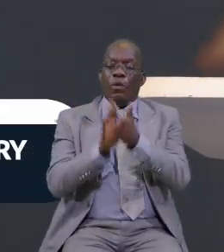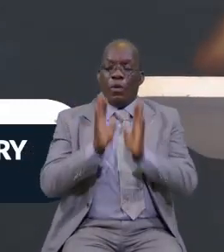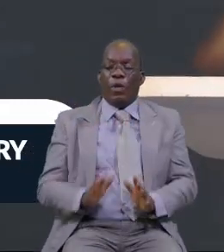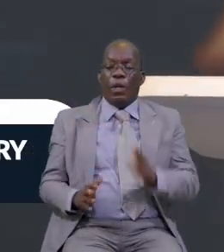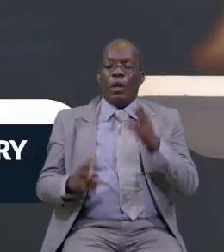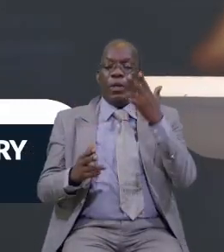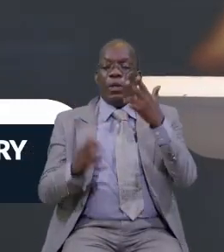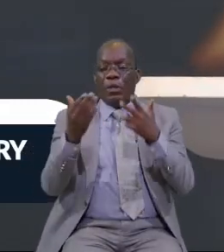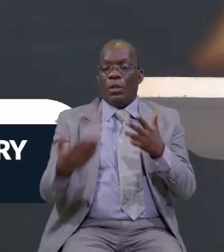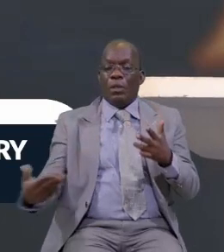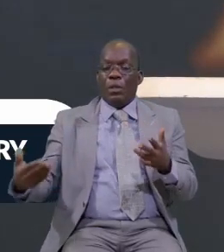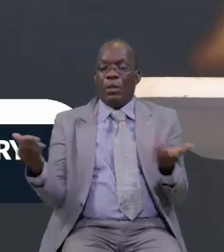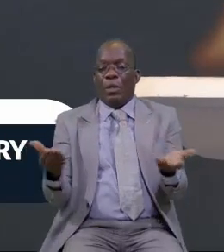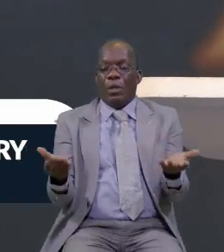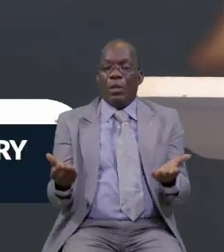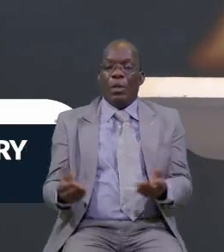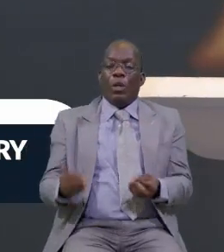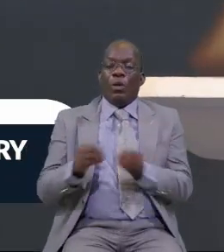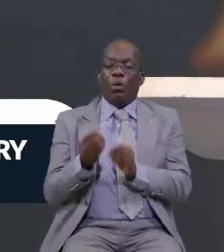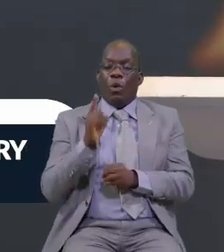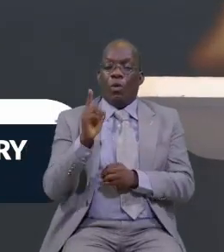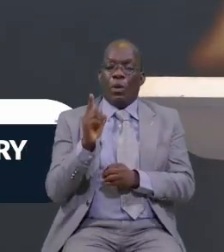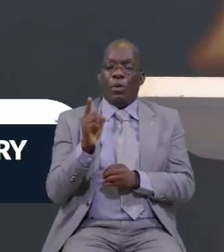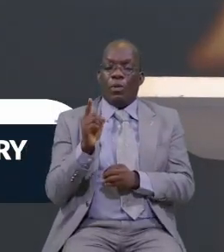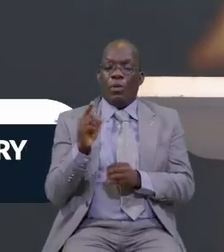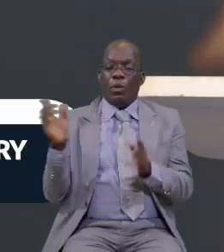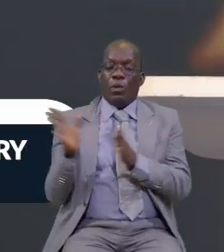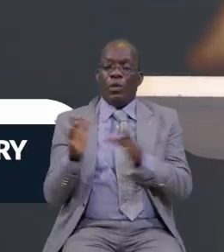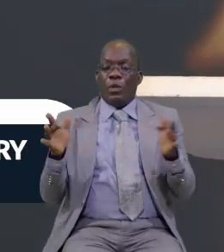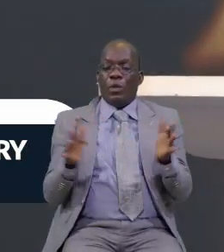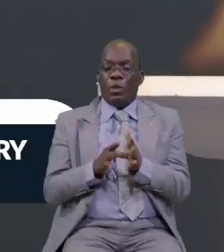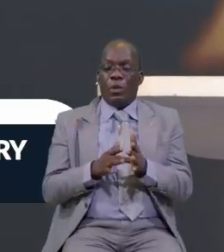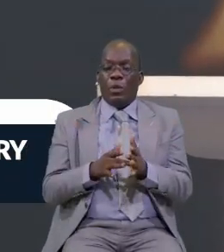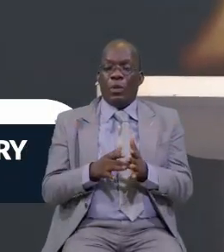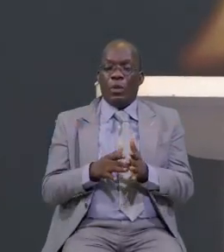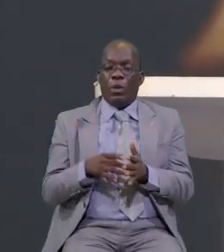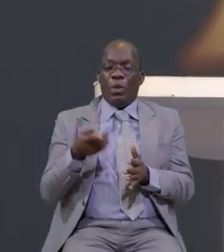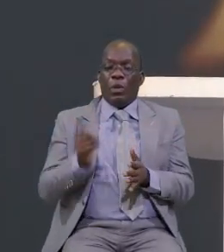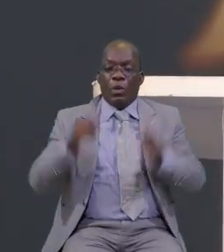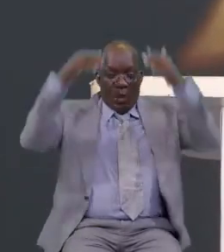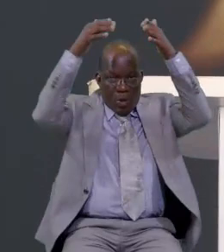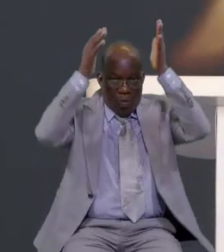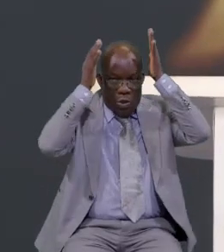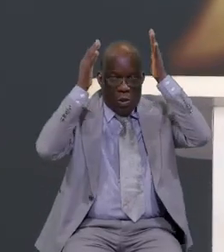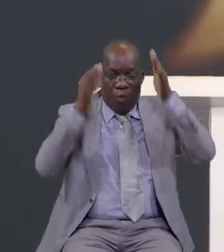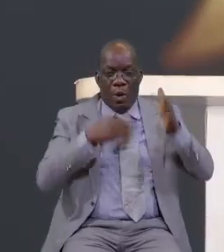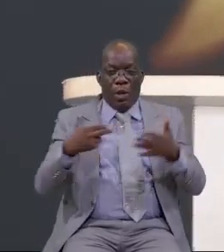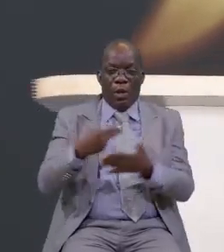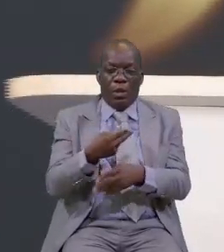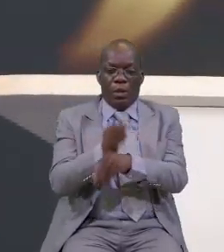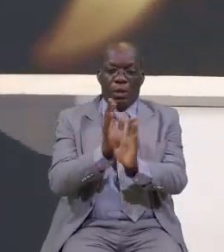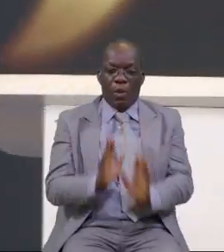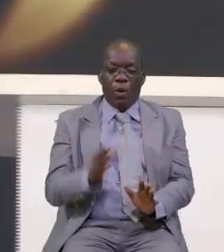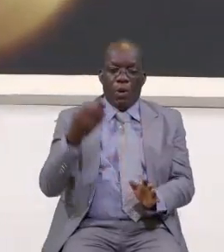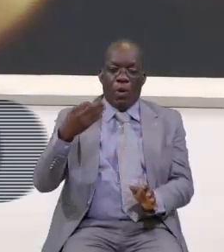at. Number one, Jesus, the bishop and the shepherd of our soul.